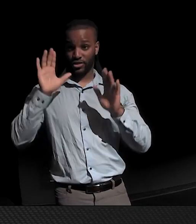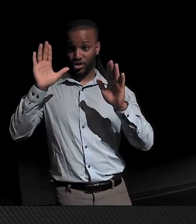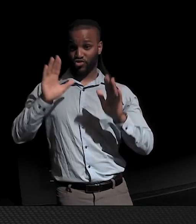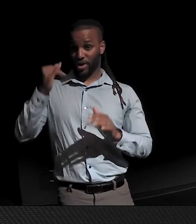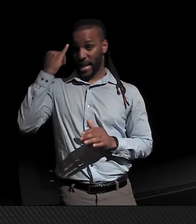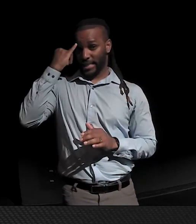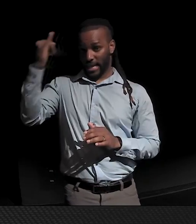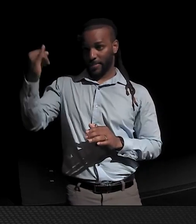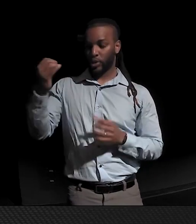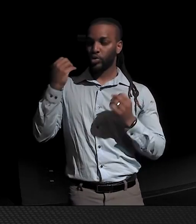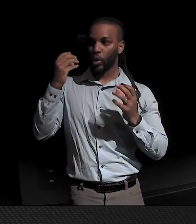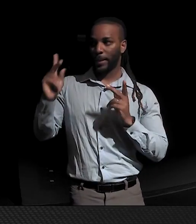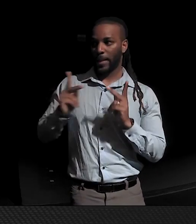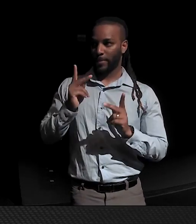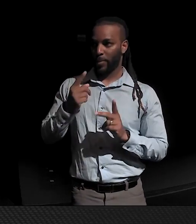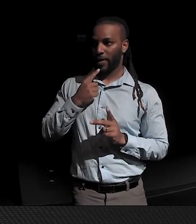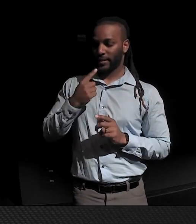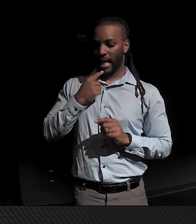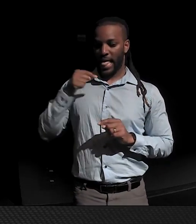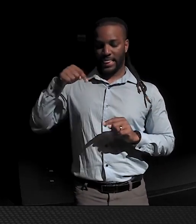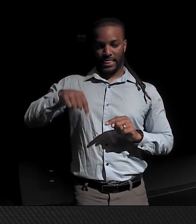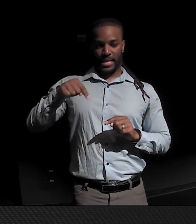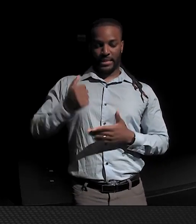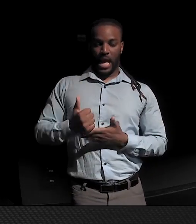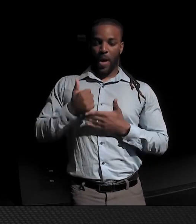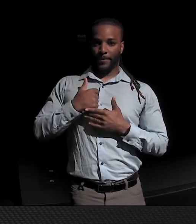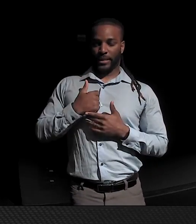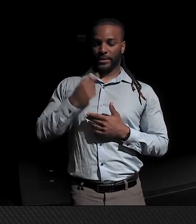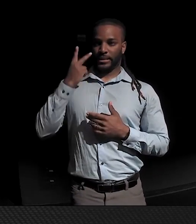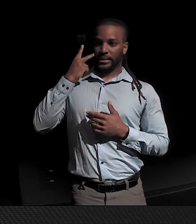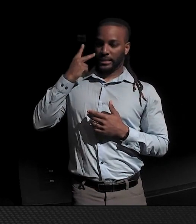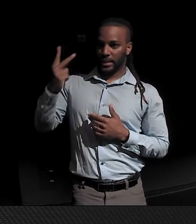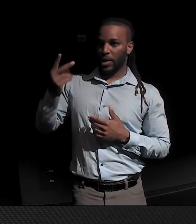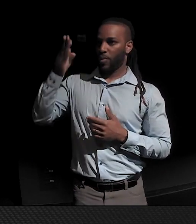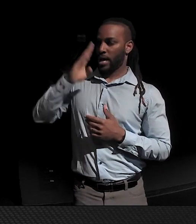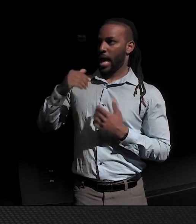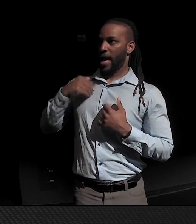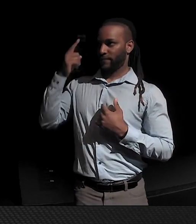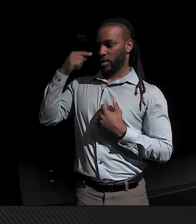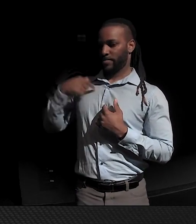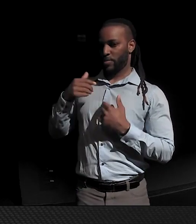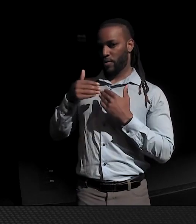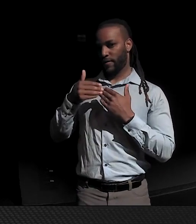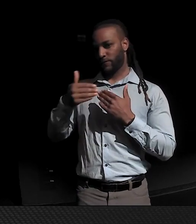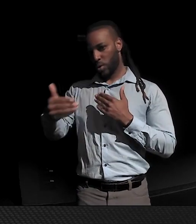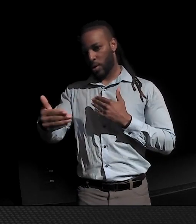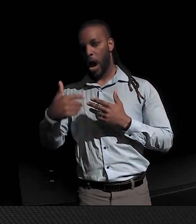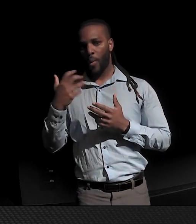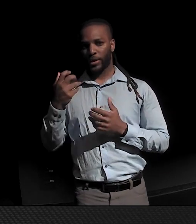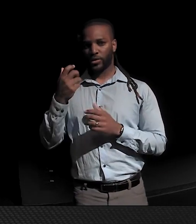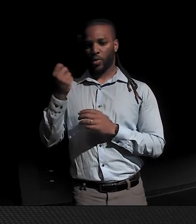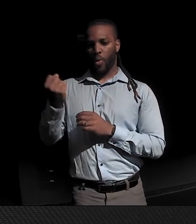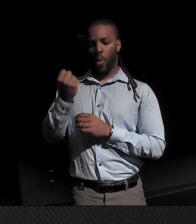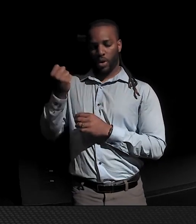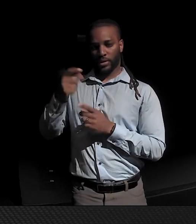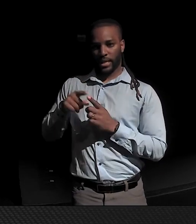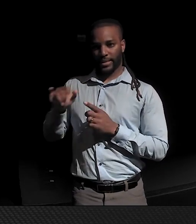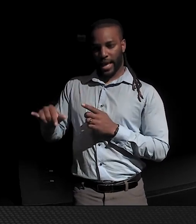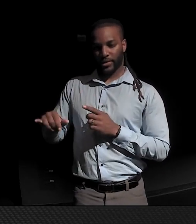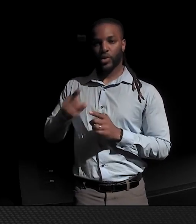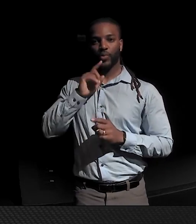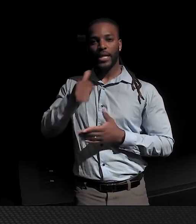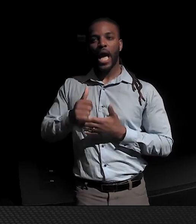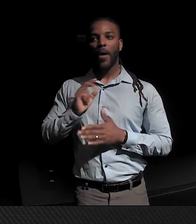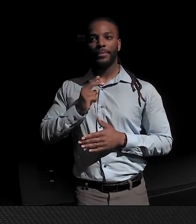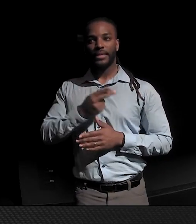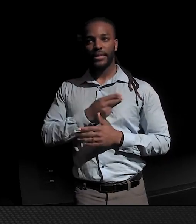idea because so many people have said, this helped me see what God had for me moving forward, and they wanted to hold on to that. And so it really